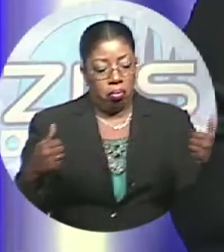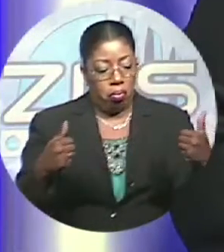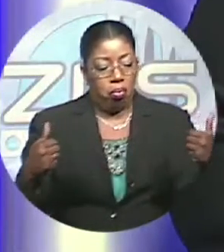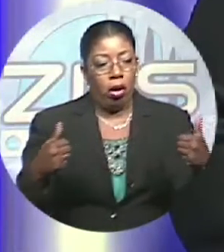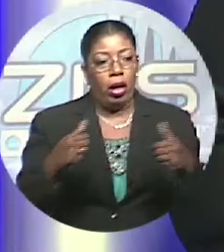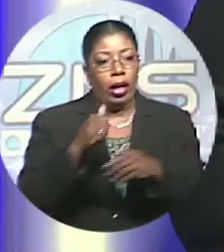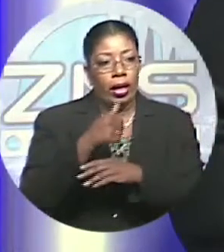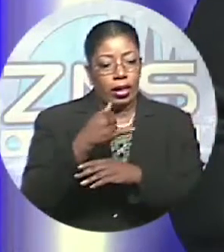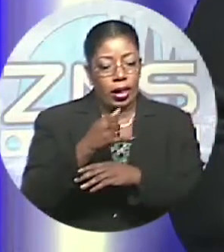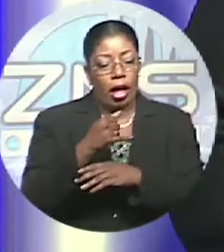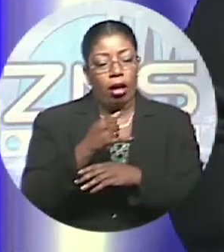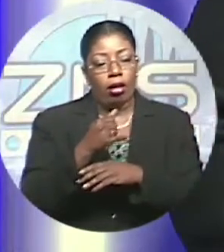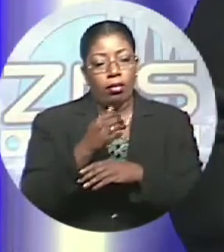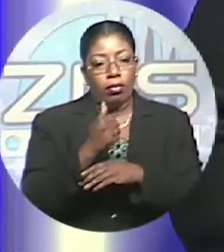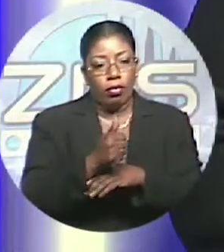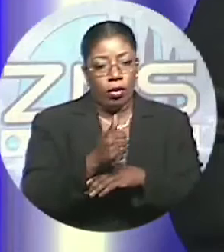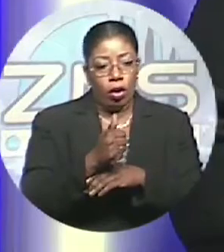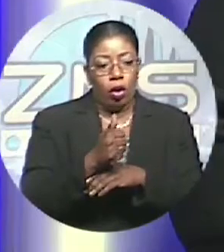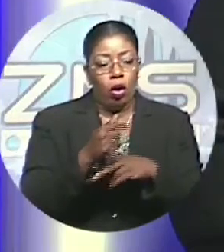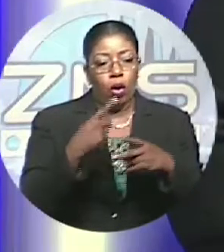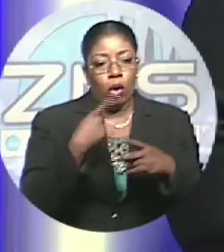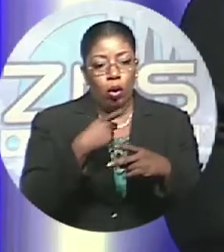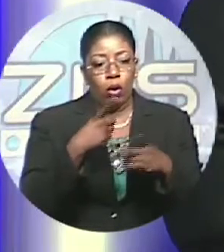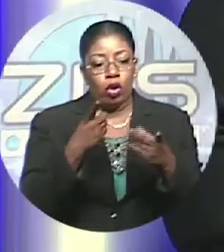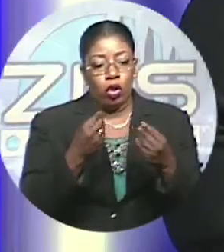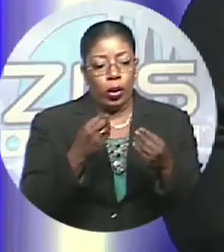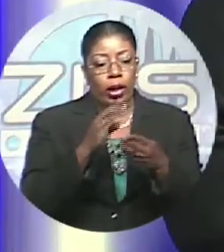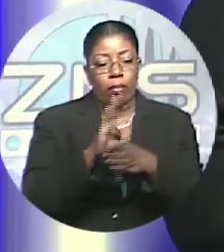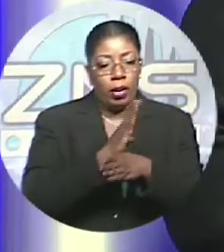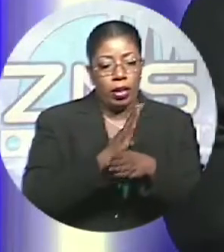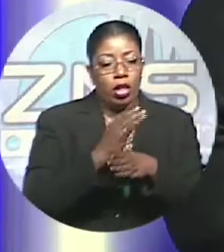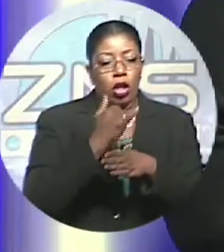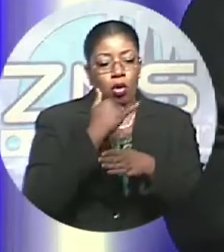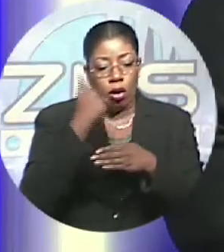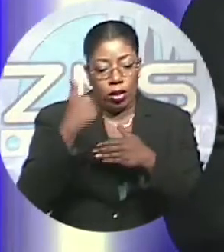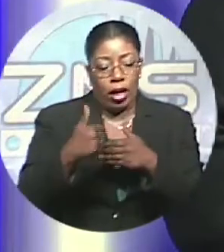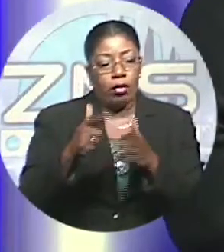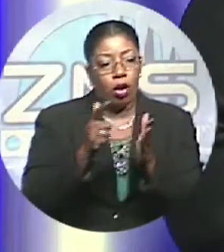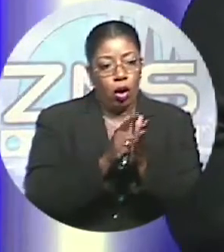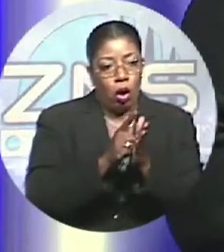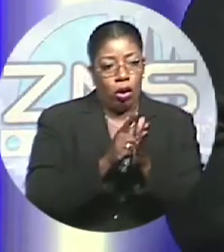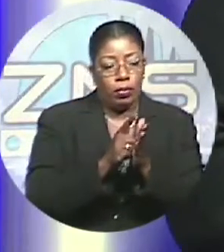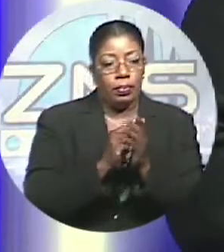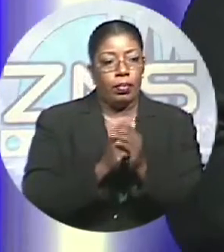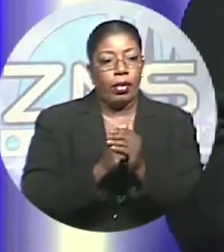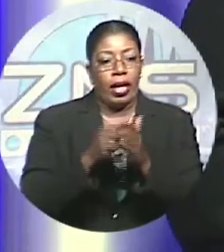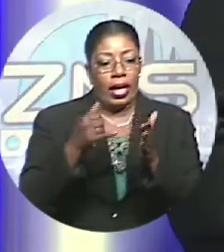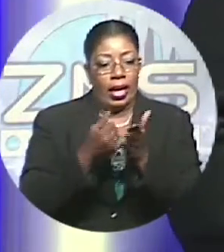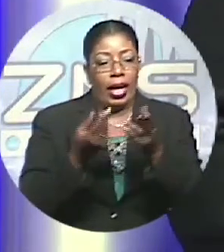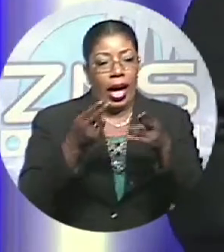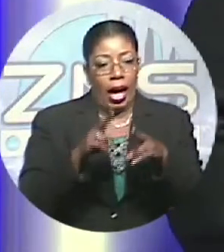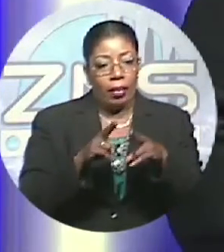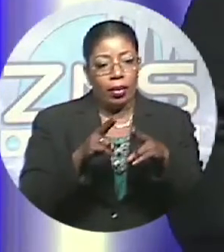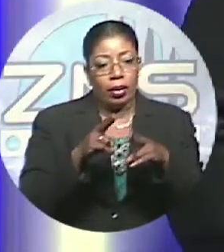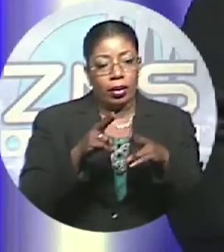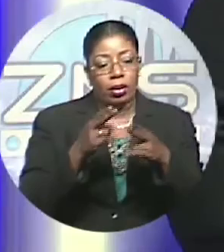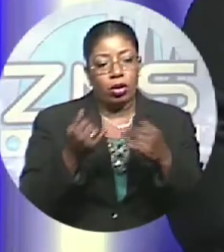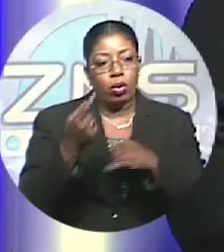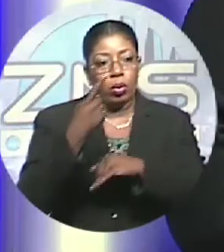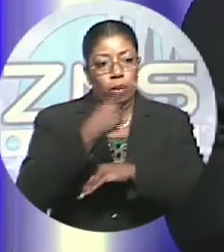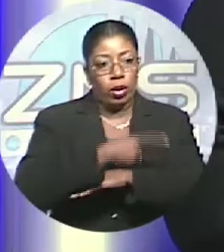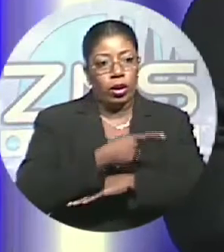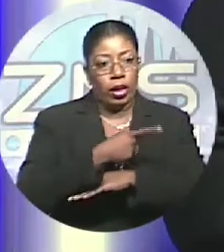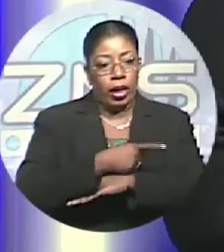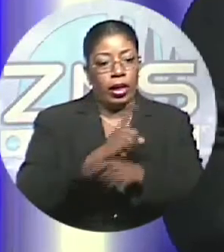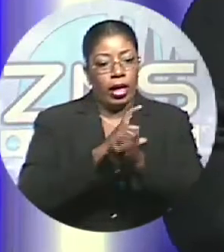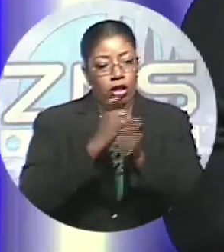may be operating their companies on the wrong side of the law. Clint Watson tonight on the new process that went into effect today that changes business